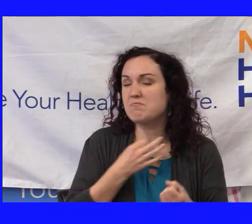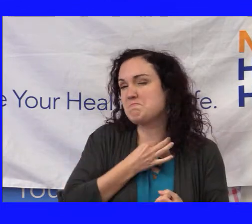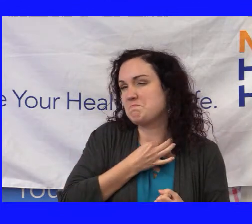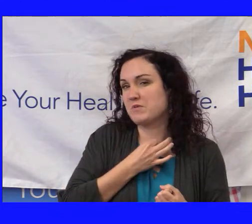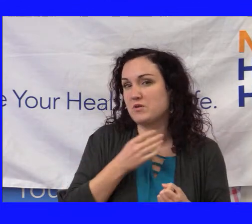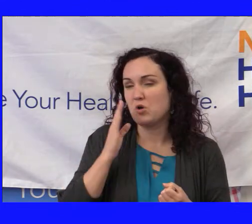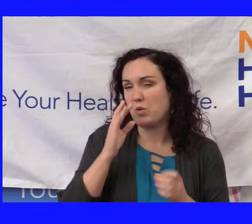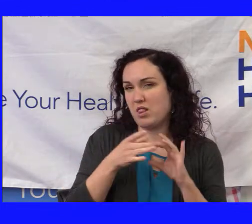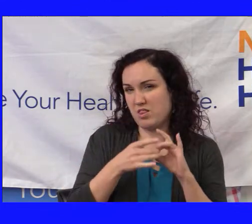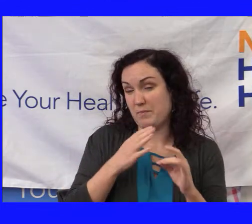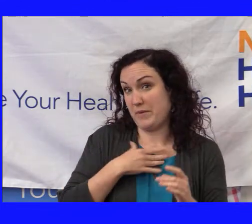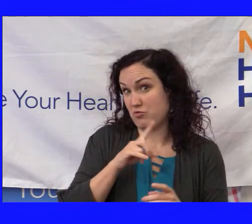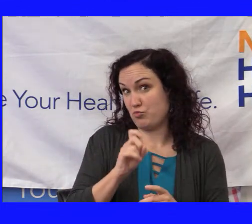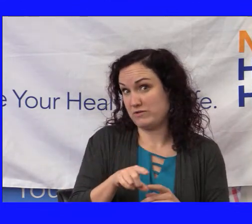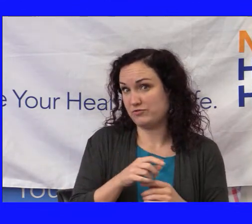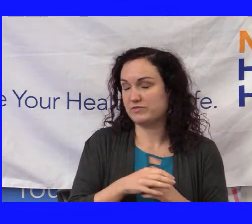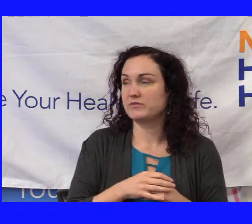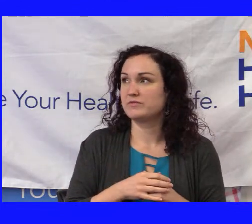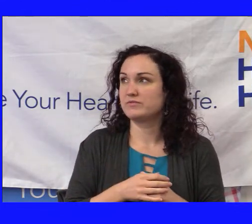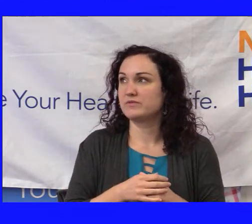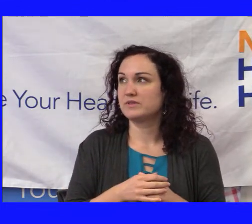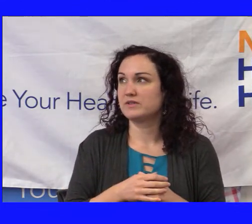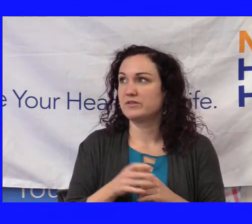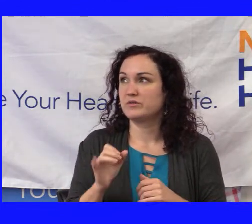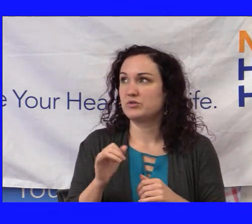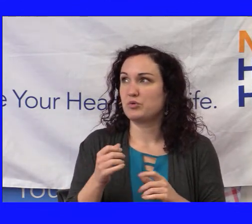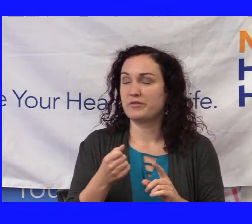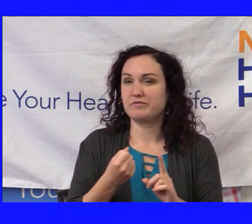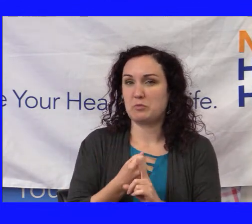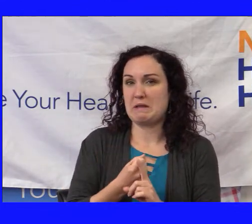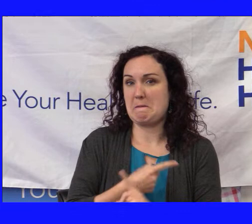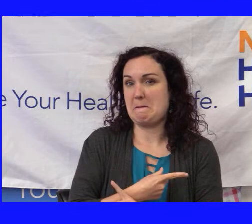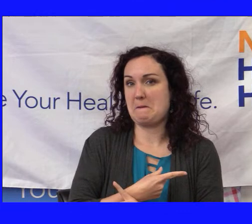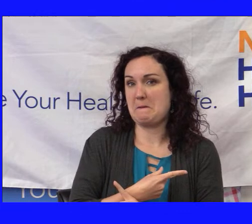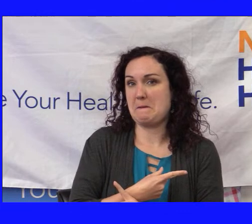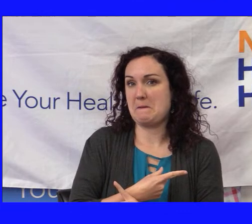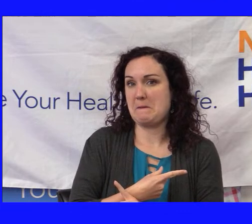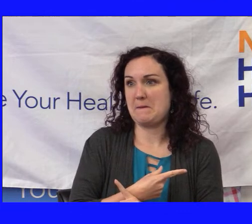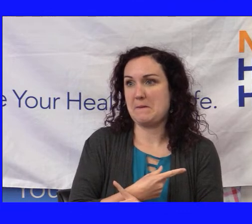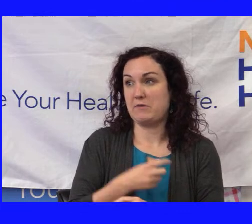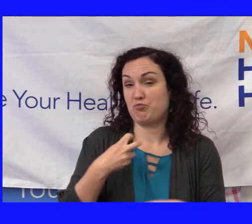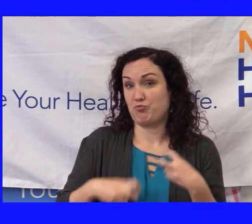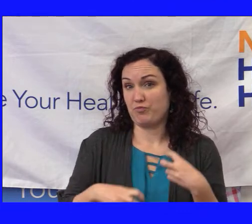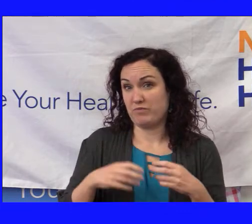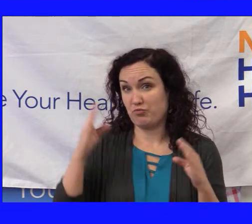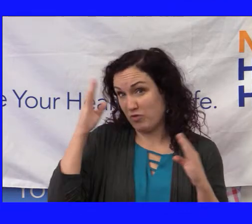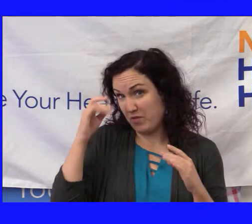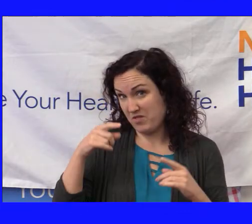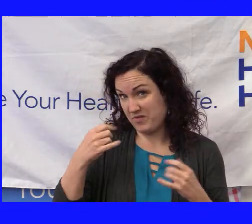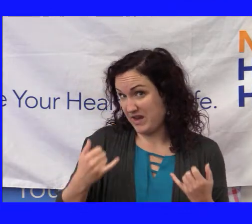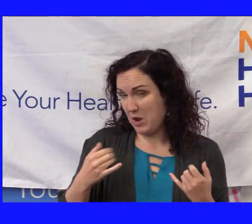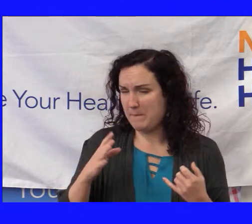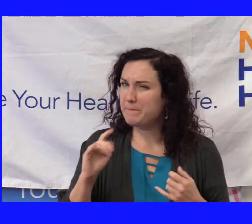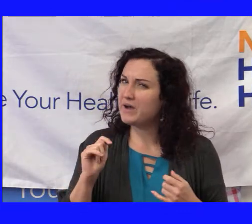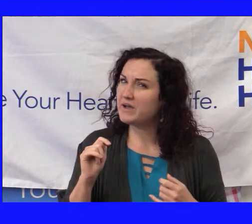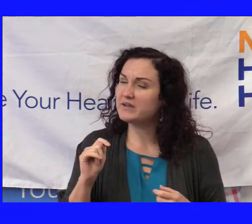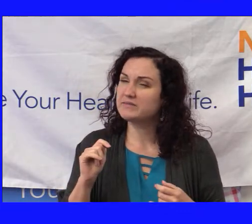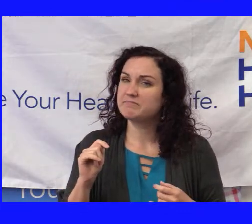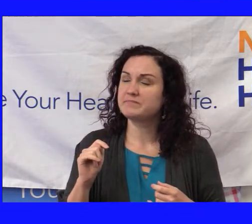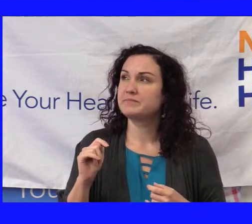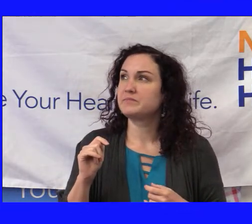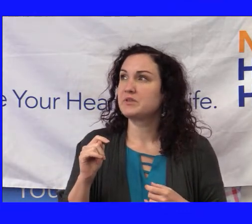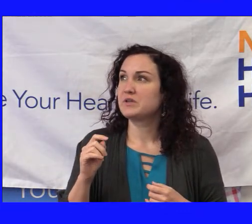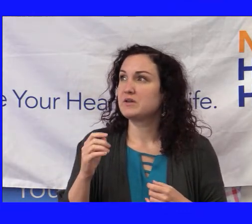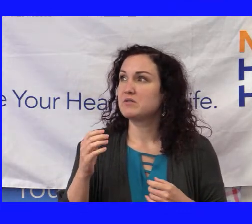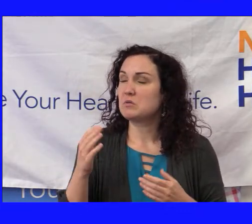to my question of, you know, we sort of dodged a bullet this time, but are these things that are like, were many of these